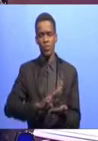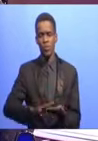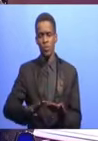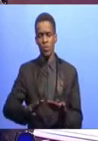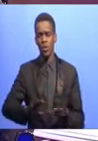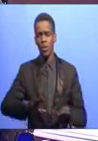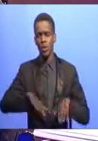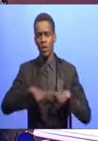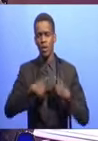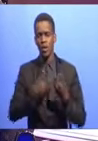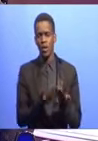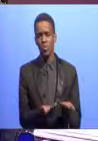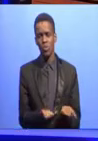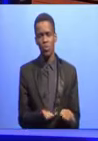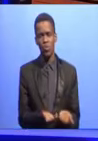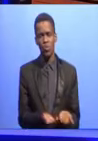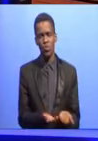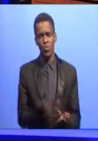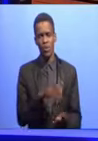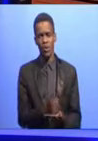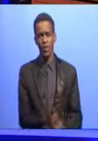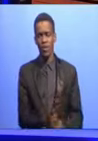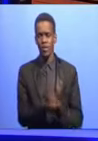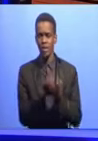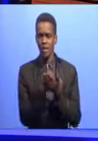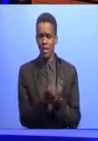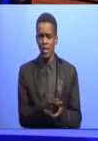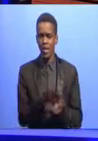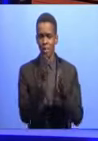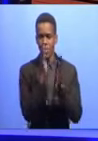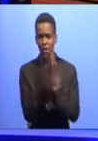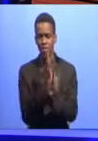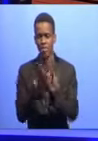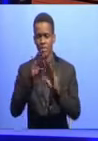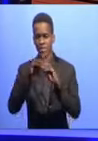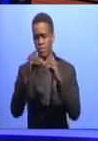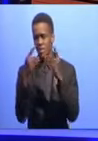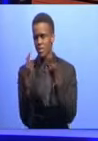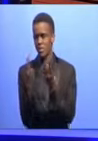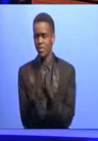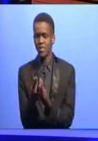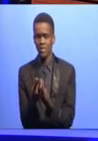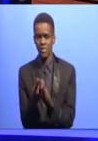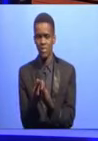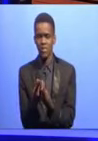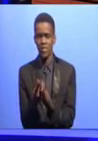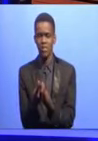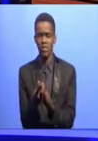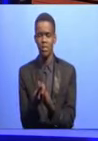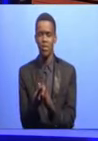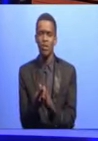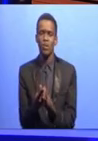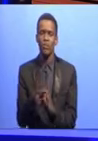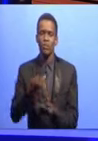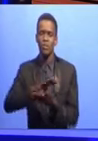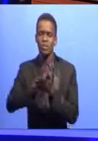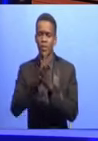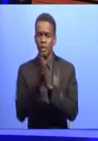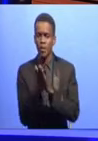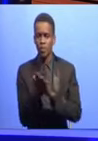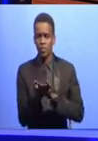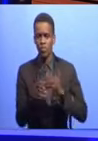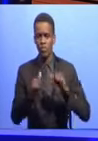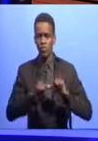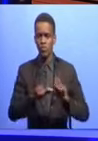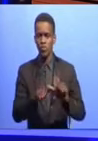private sector mo ga mo ikemetseng ka nosi gore mo nakong ena ya serusena obviously ba amegile ka ditsela tse di harologaneng mme segolobogolo go lebile